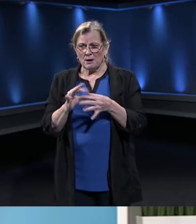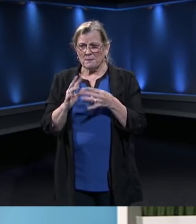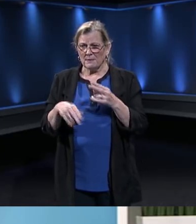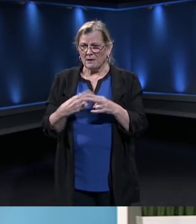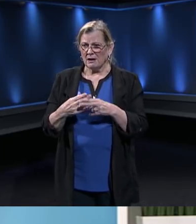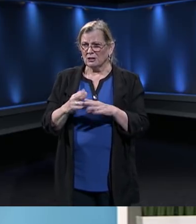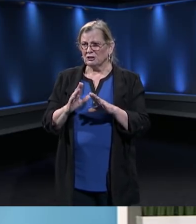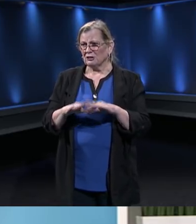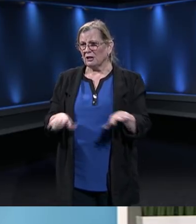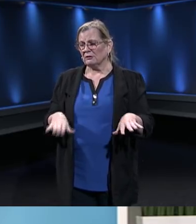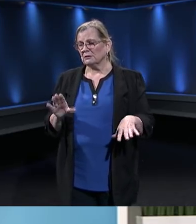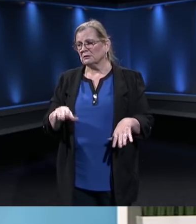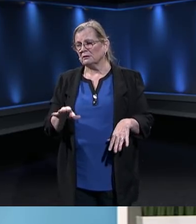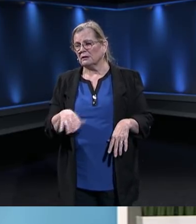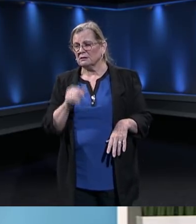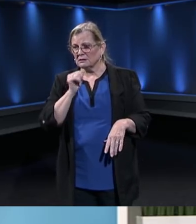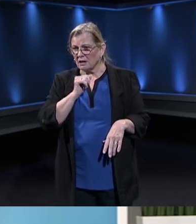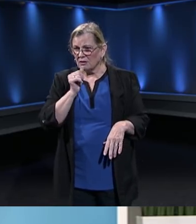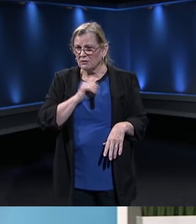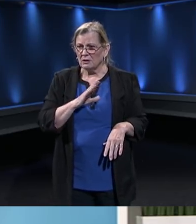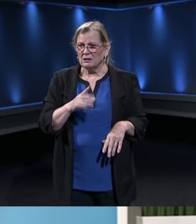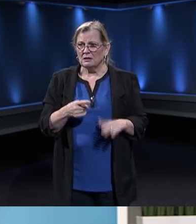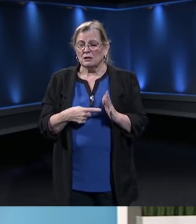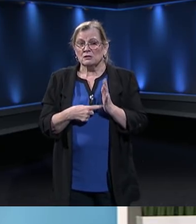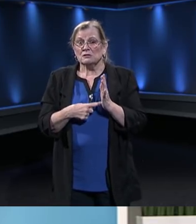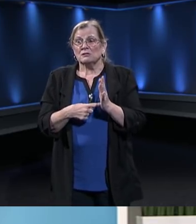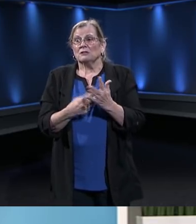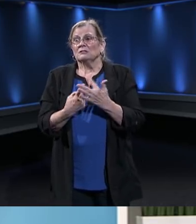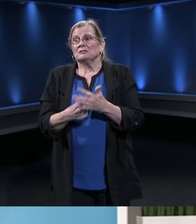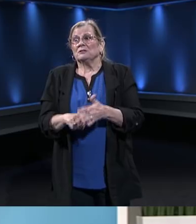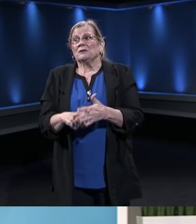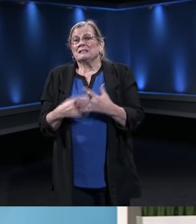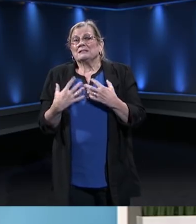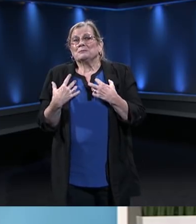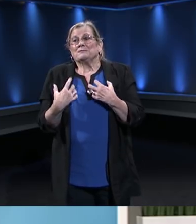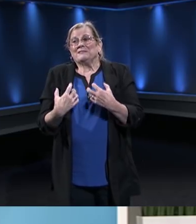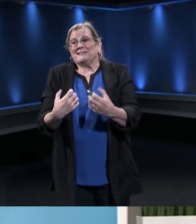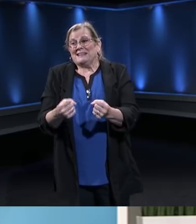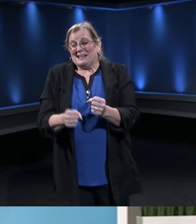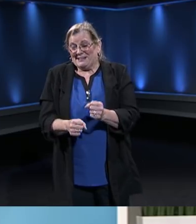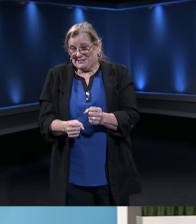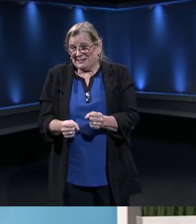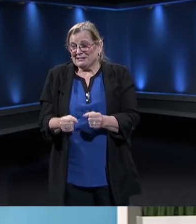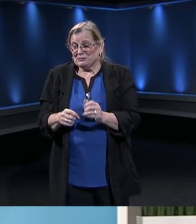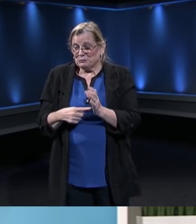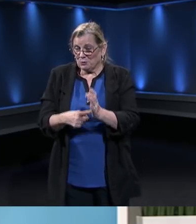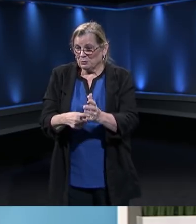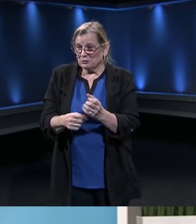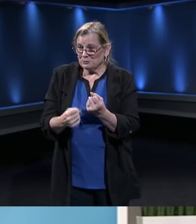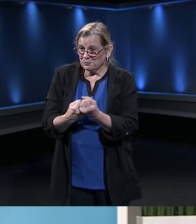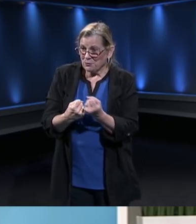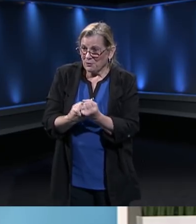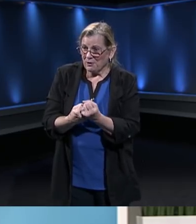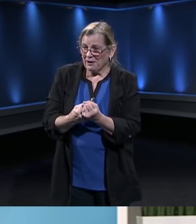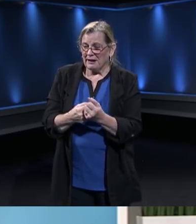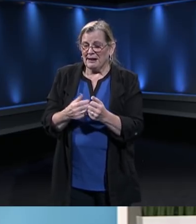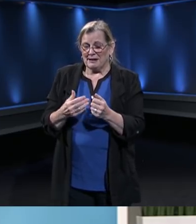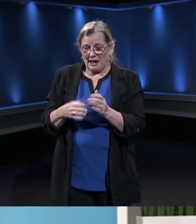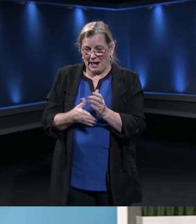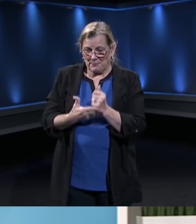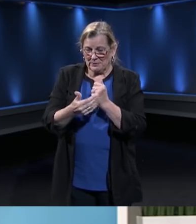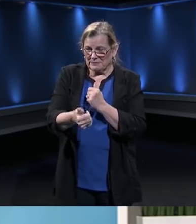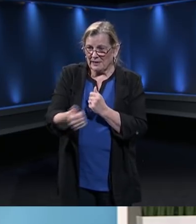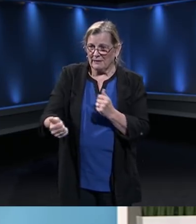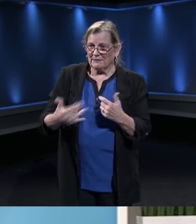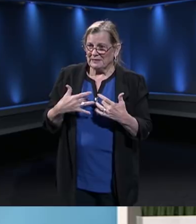the science of resiliency and how we can support children and building self-healing communities. So these are some of the innovative things that we're doing here in Fairfax County